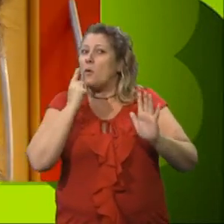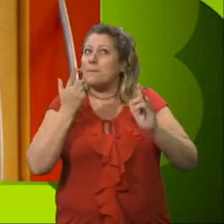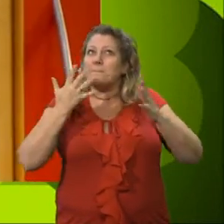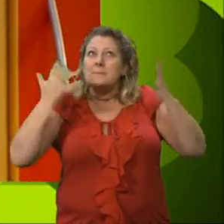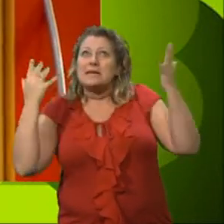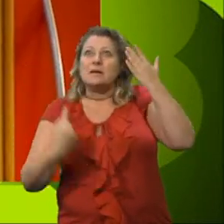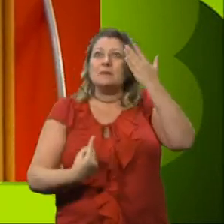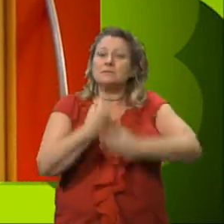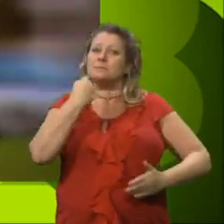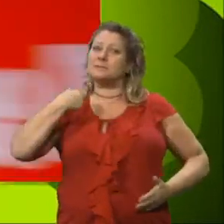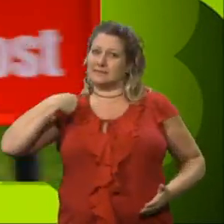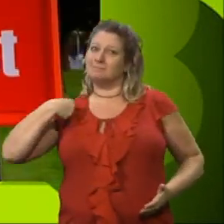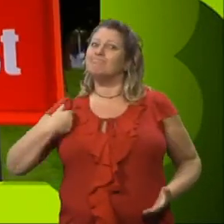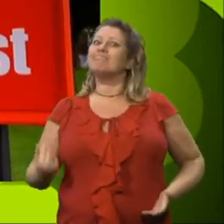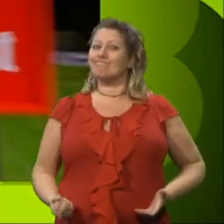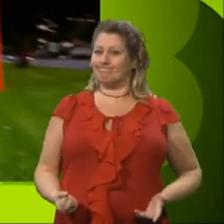scoops. Really?